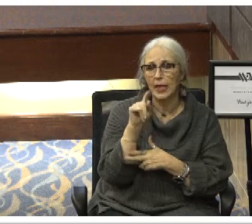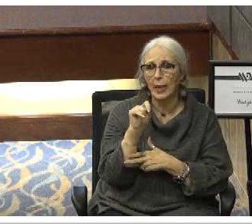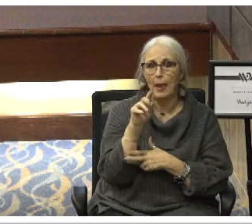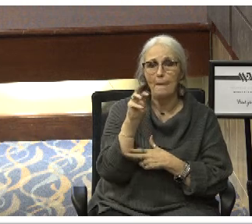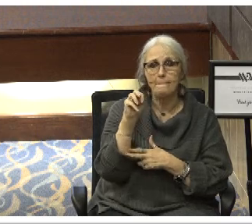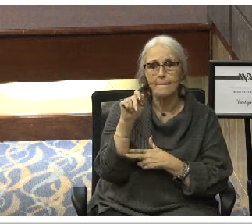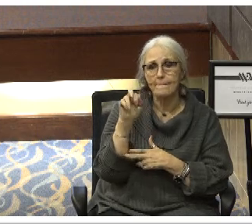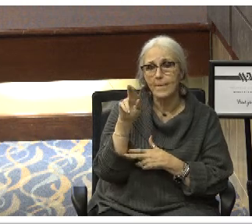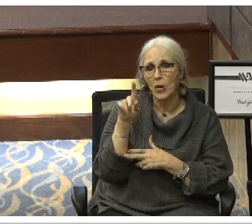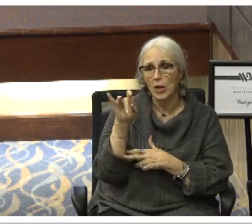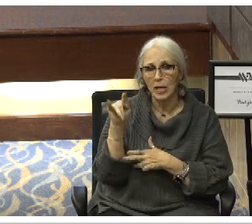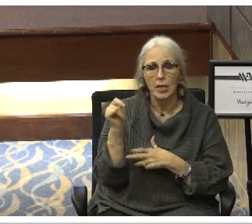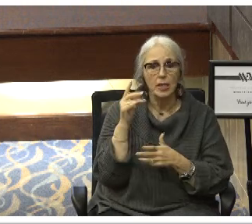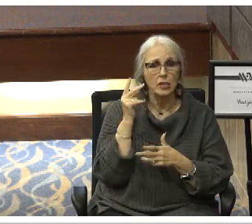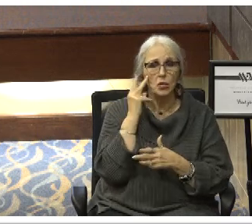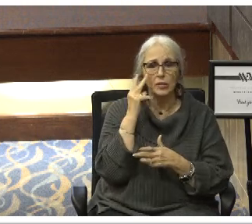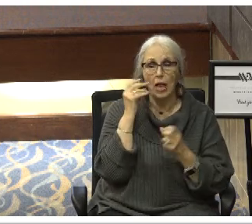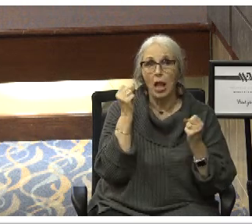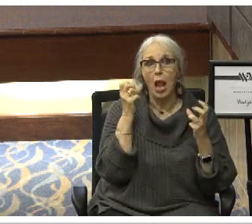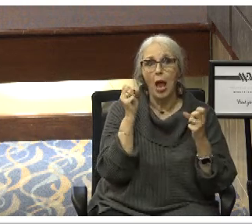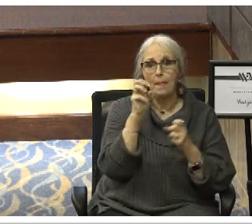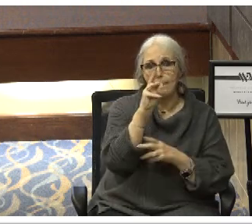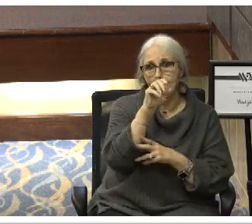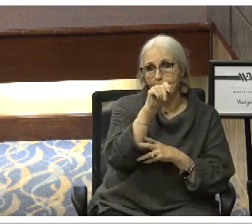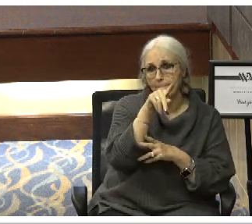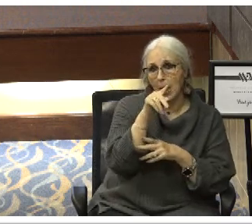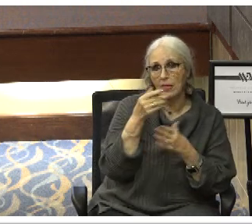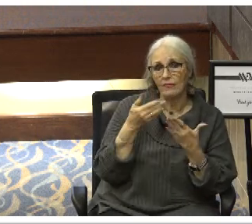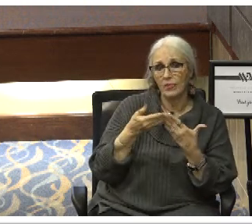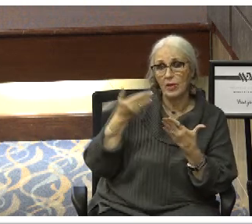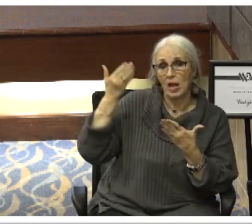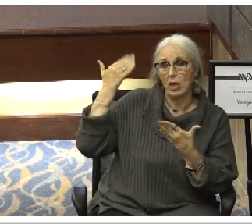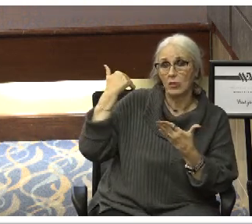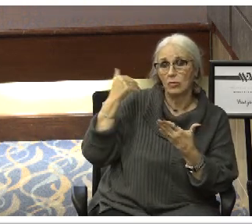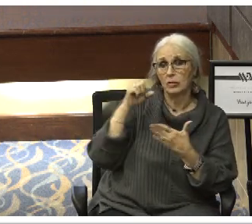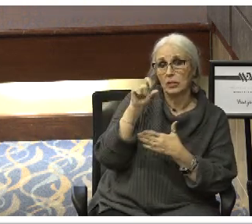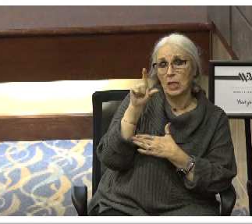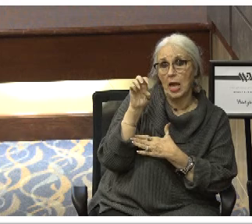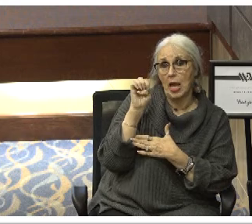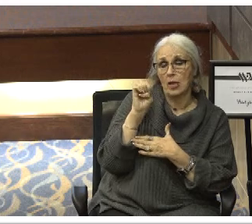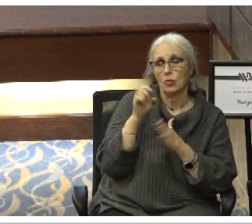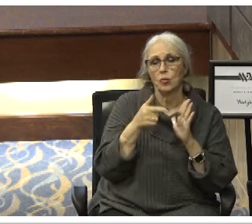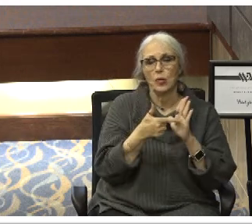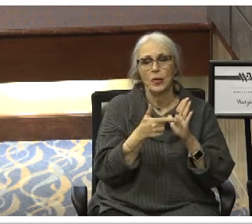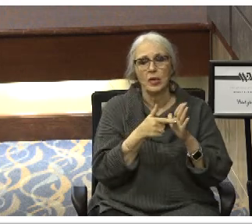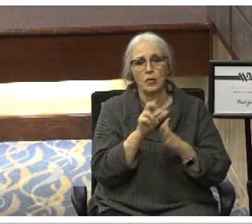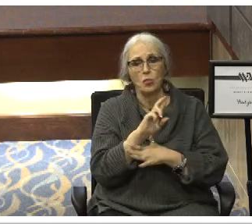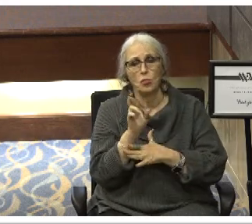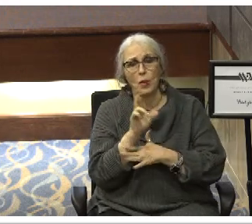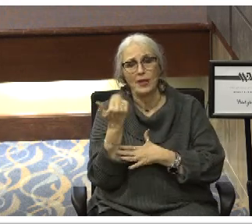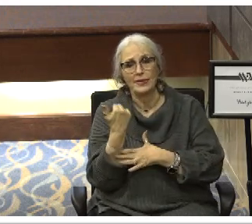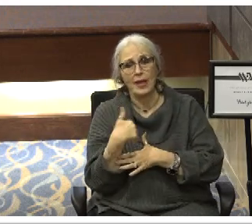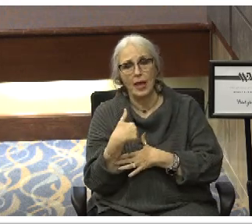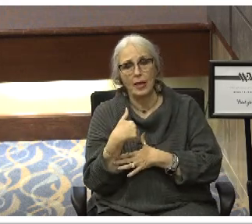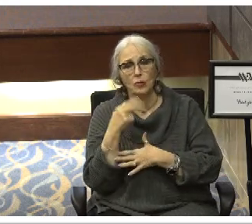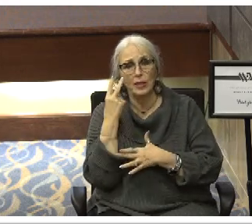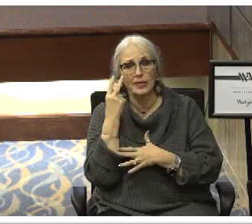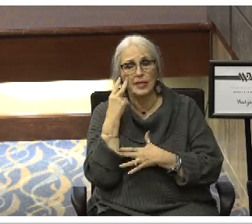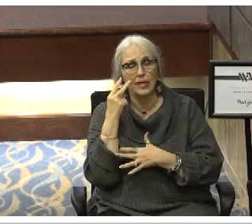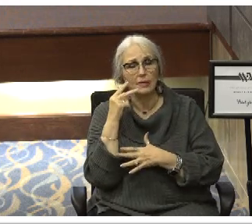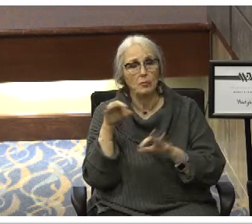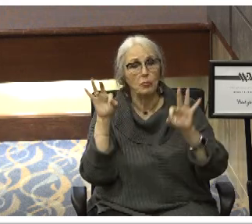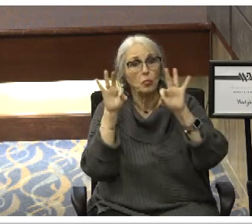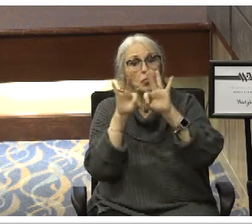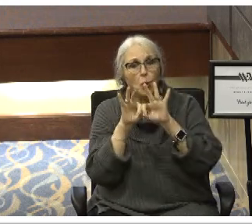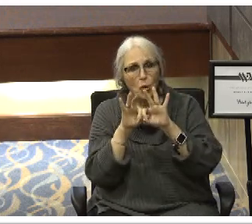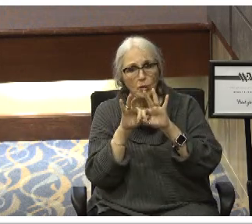And so you can see all those maps in those previous slides are representative there on the right side of the screen. So we're looking at key